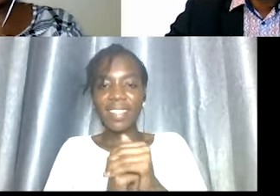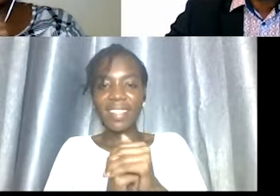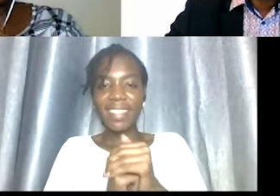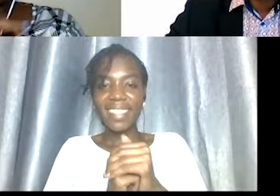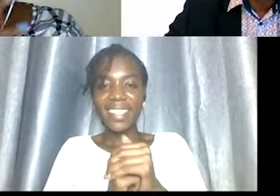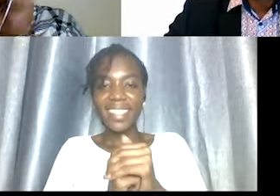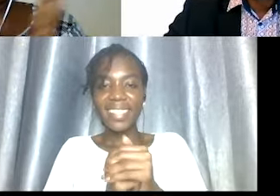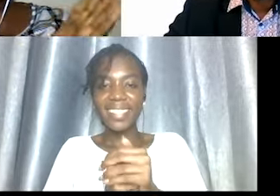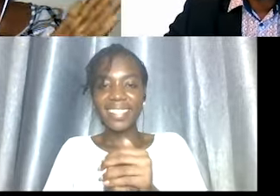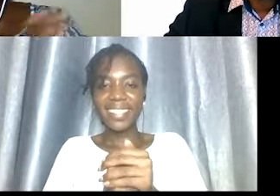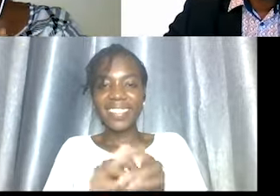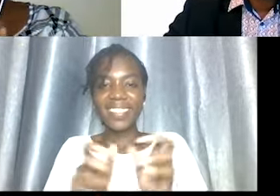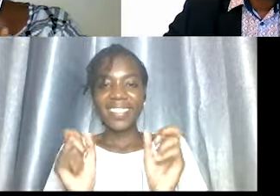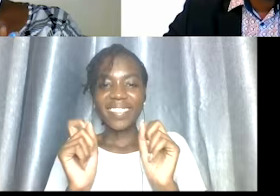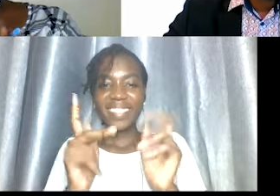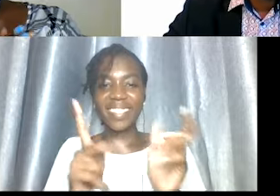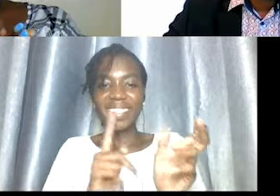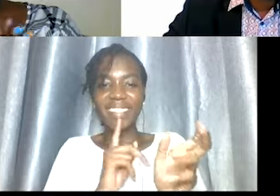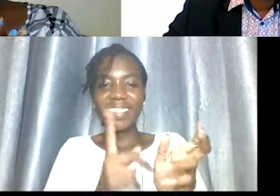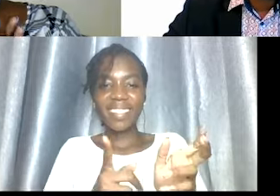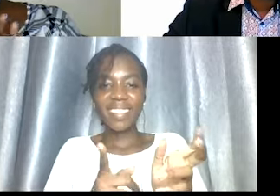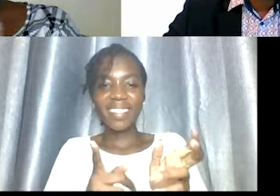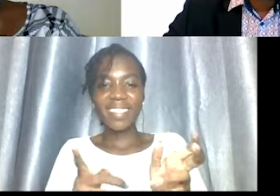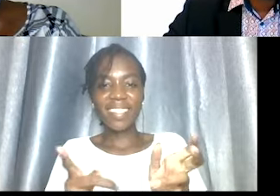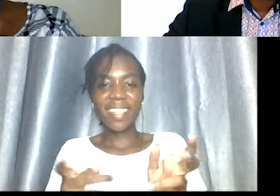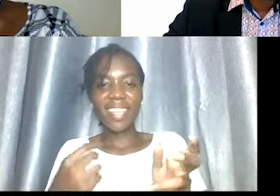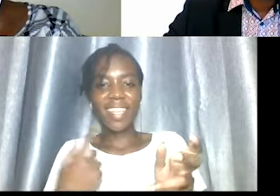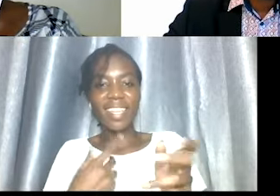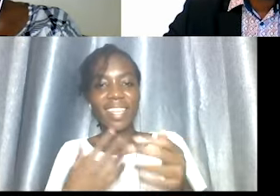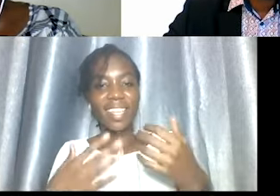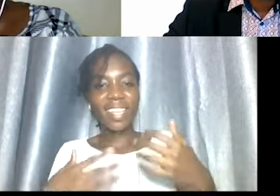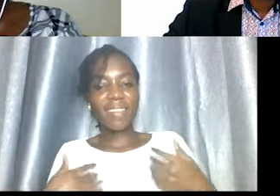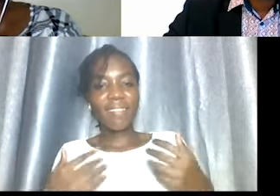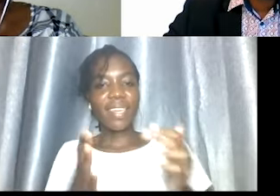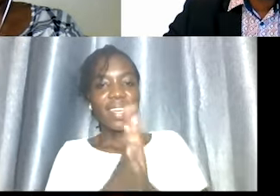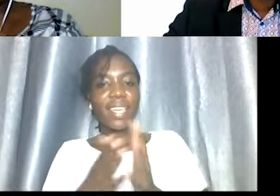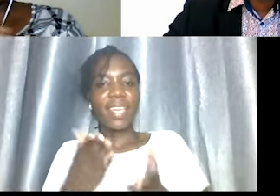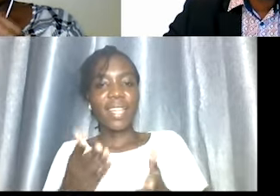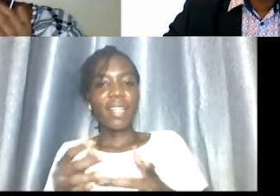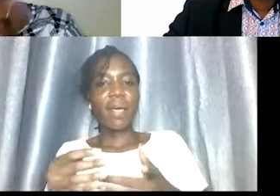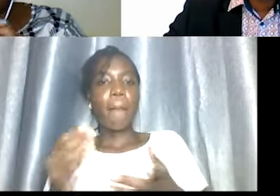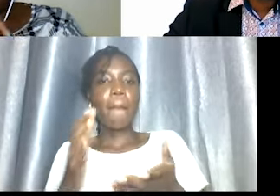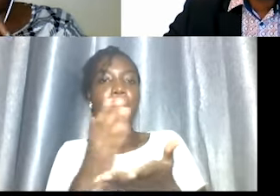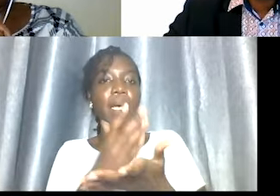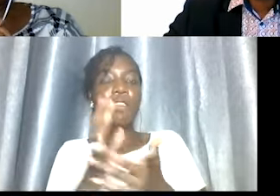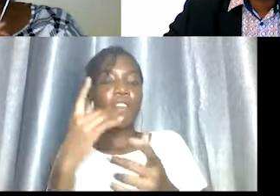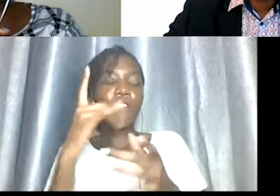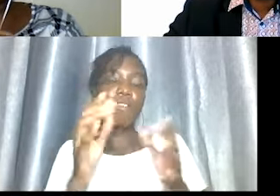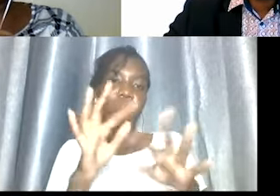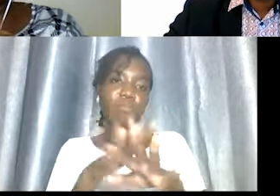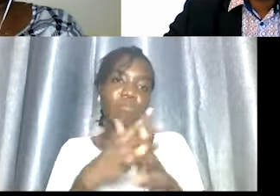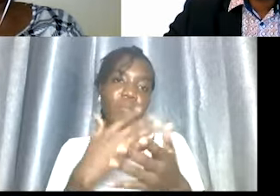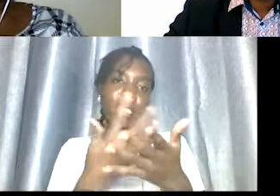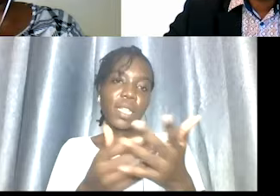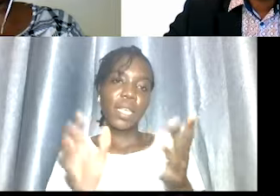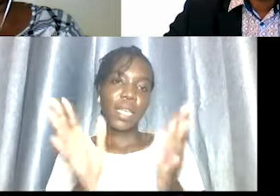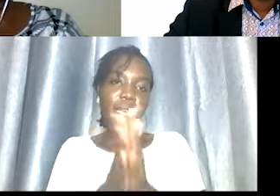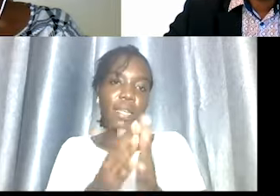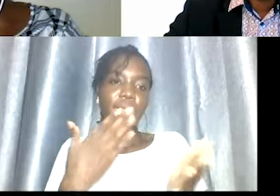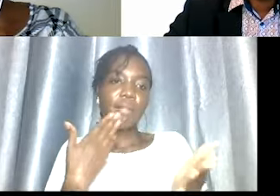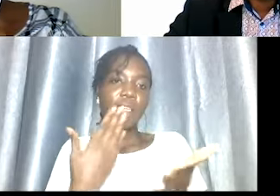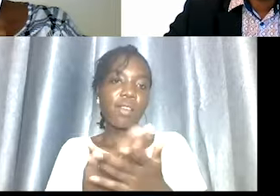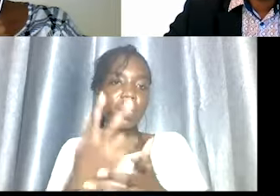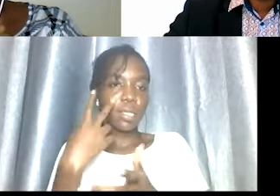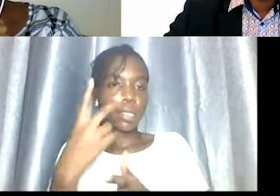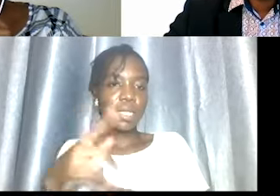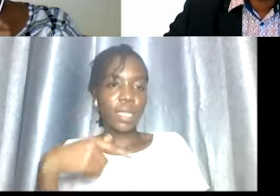All right. So, and I'm glad we met. So this is part of networking, and this is part of what we do. So thank you guys, and see you on Tuesday from 8.